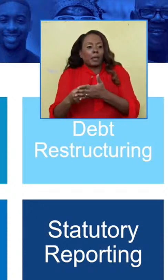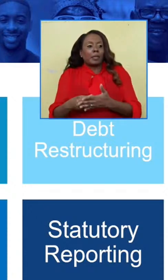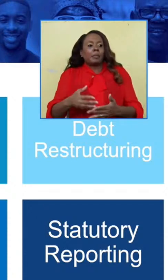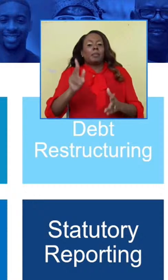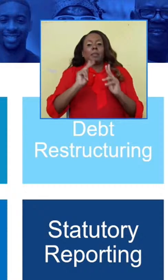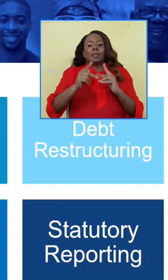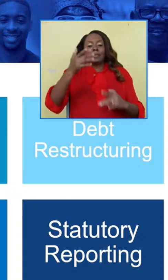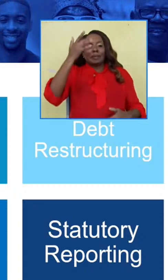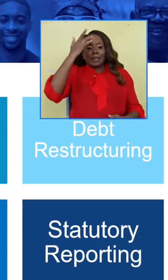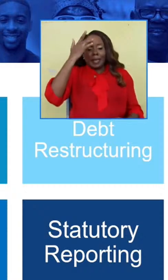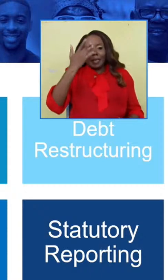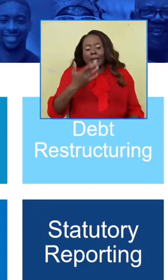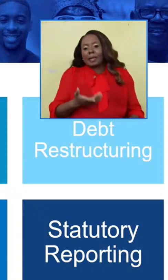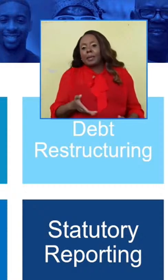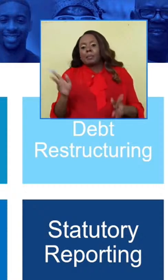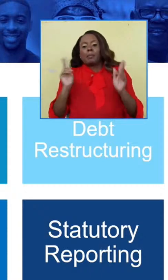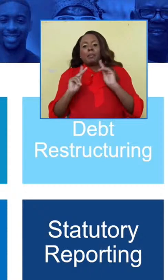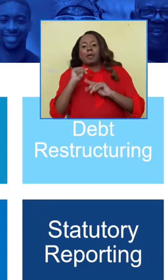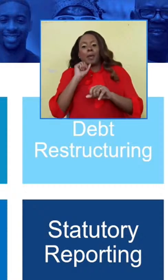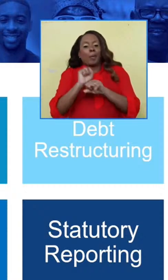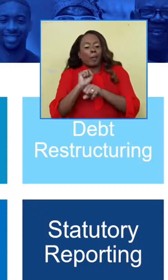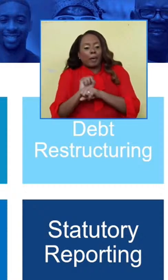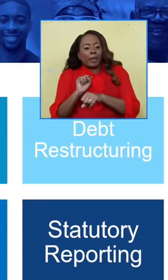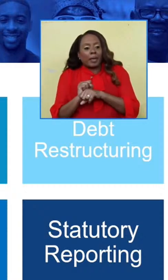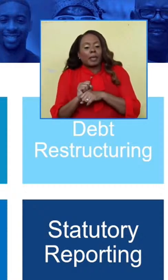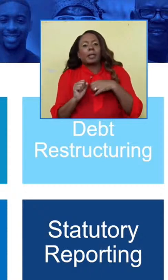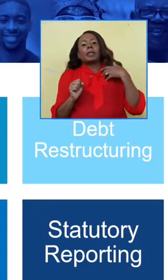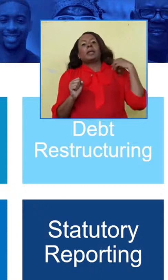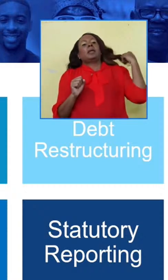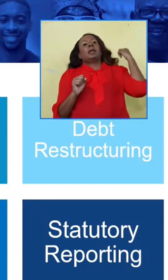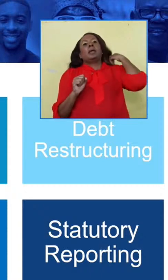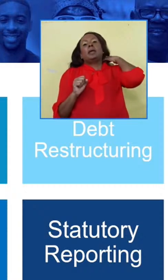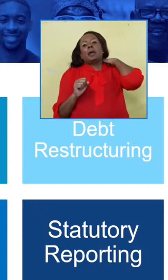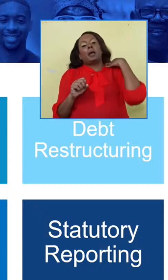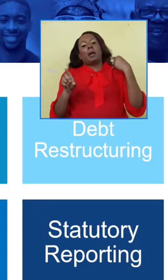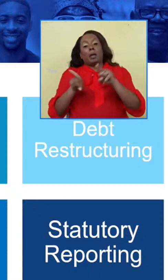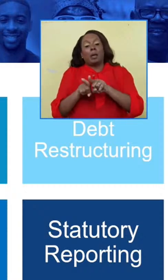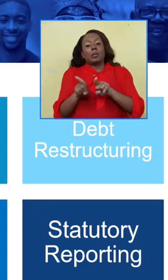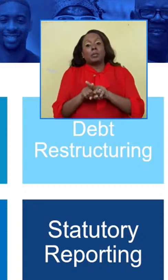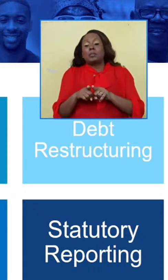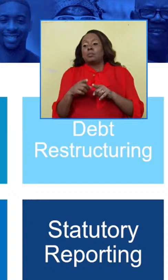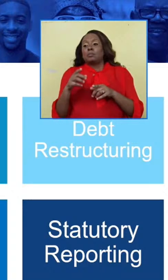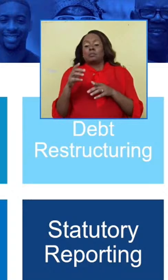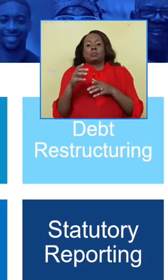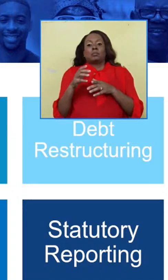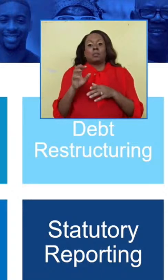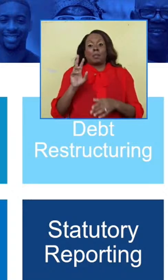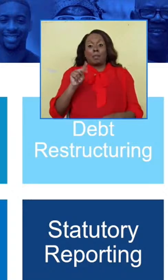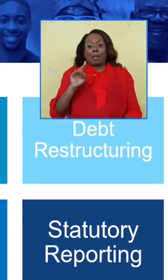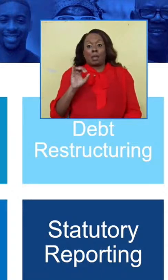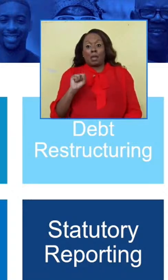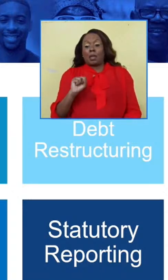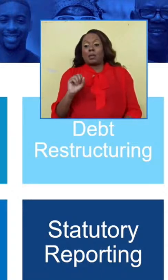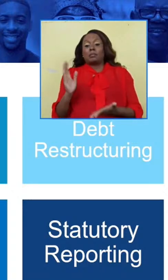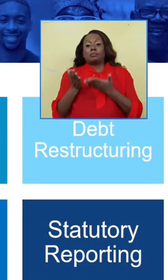late in delivering on financial statements that should be going to the minister and going to Parliament every single year. So there's been a